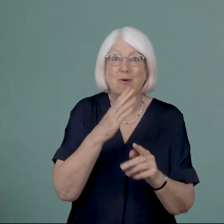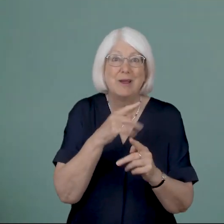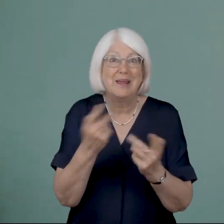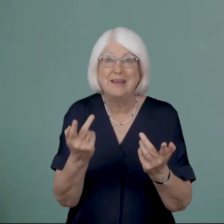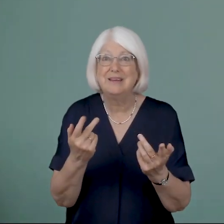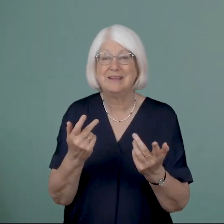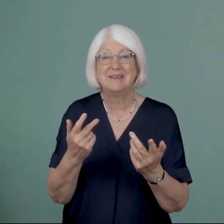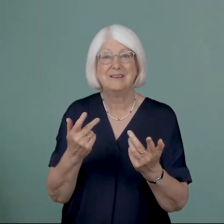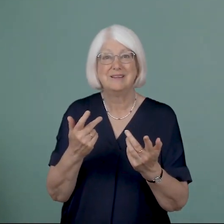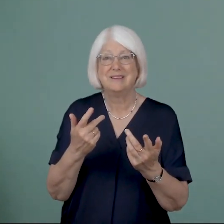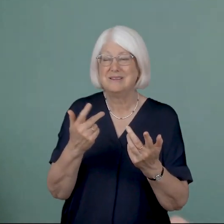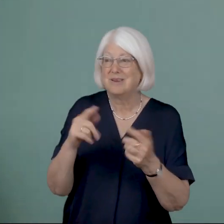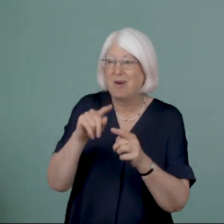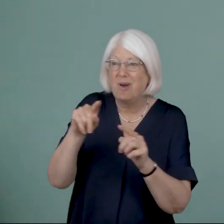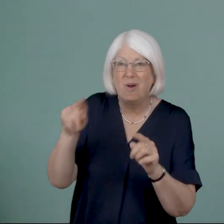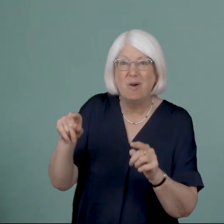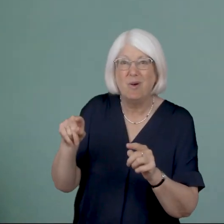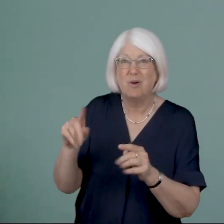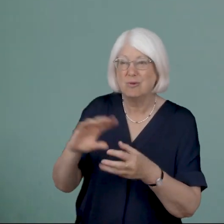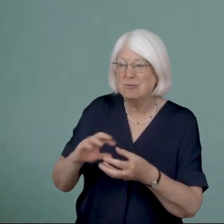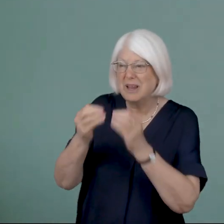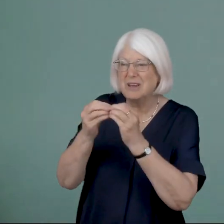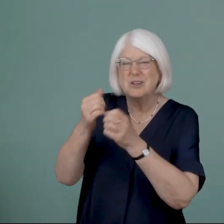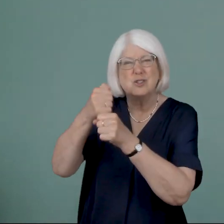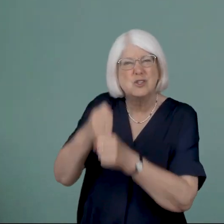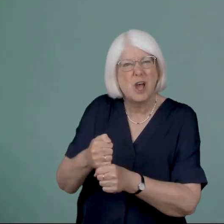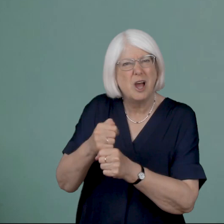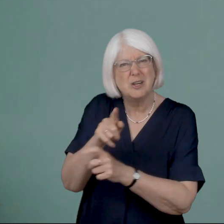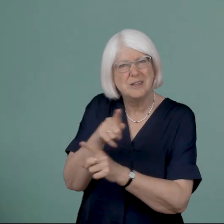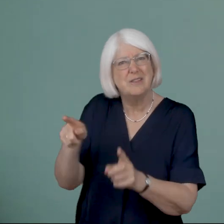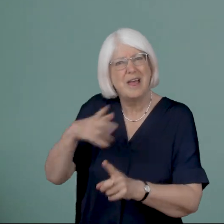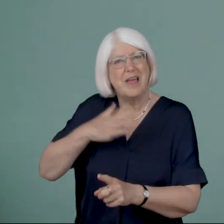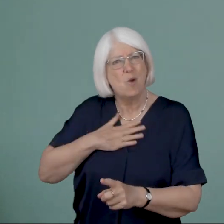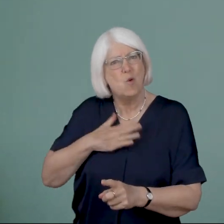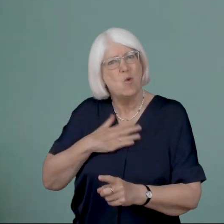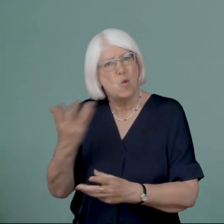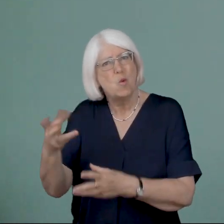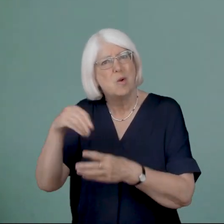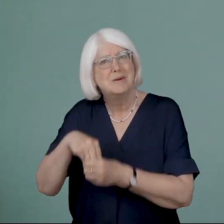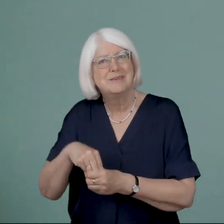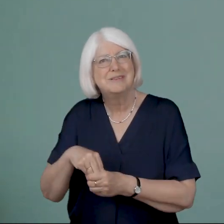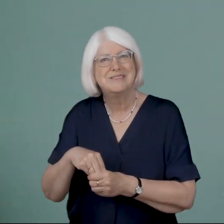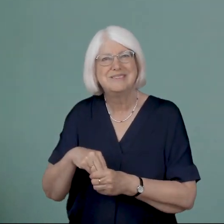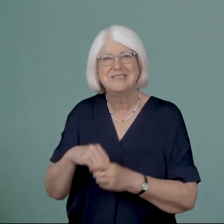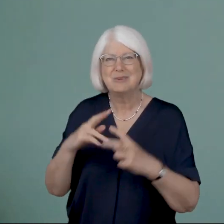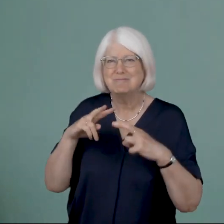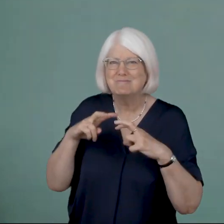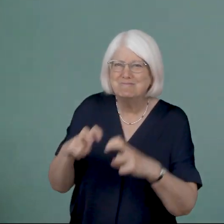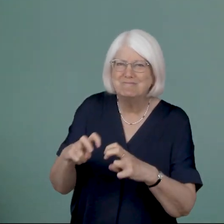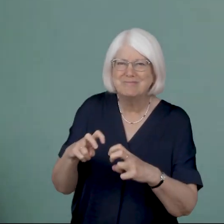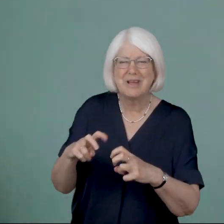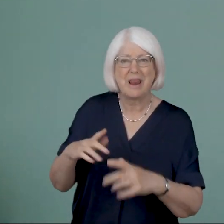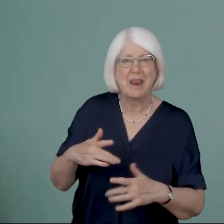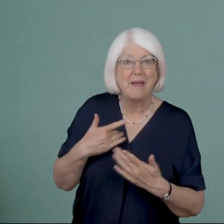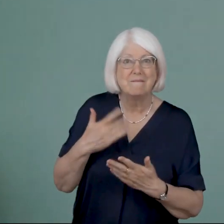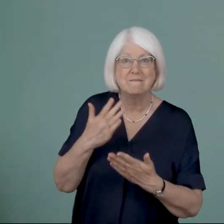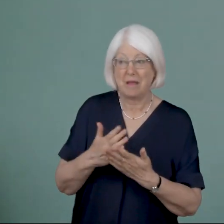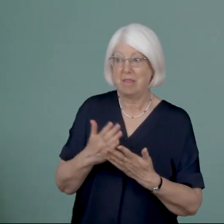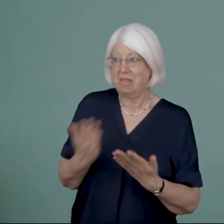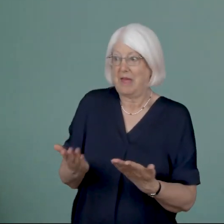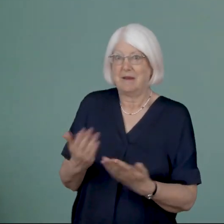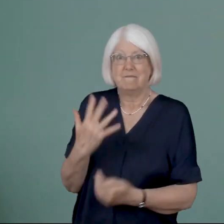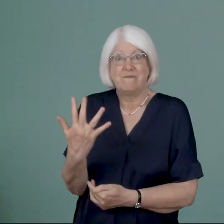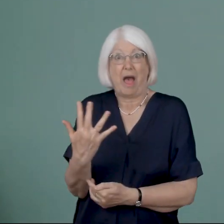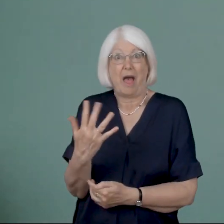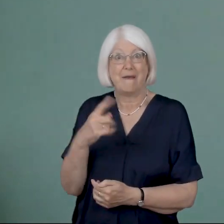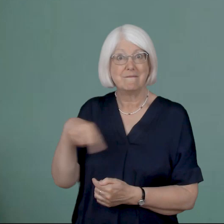of. And so we tried to spend a lot of time in kind of exploring life and faith with these guys, up until the point where five of